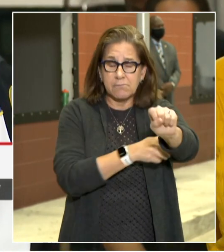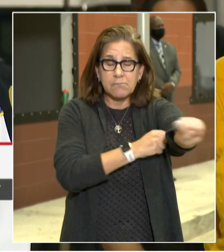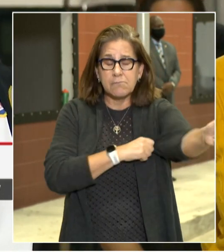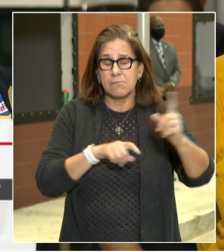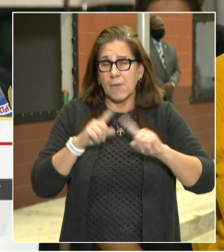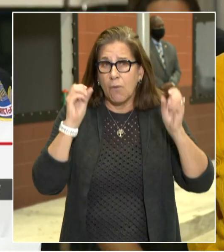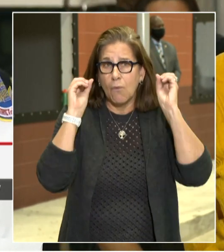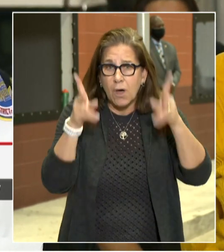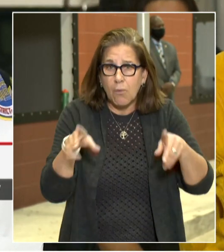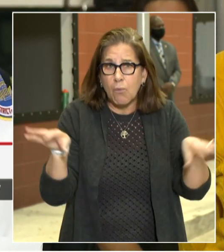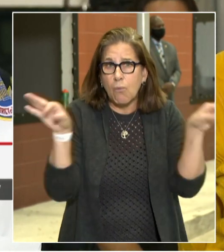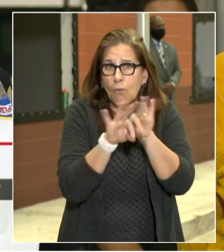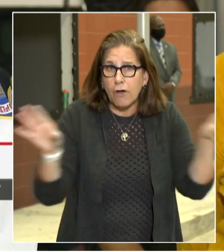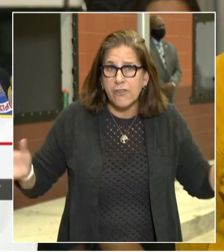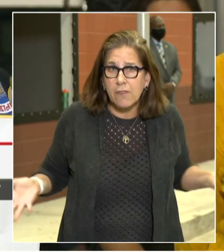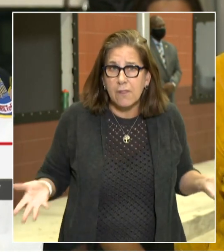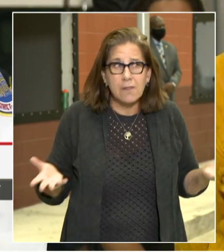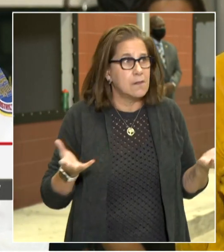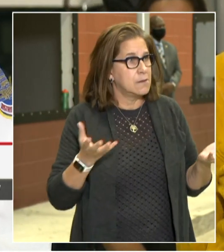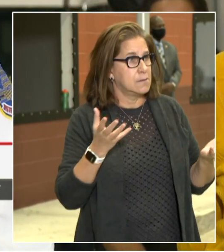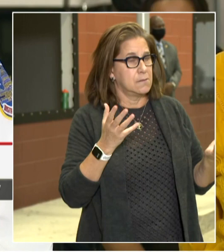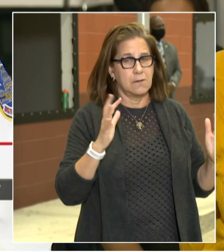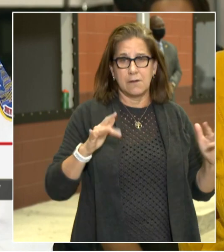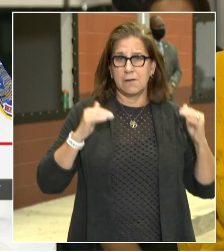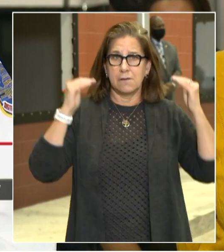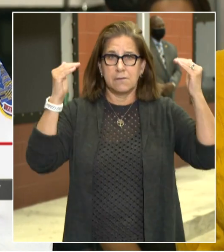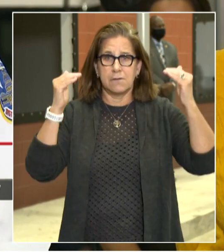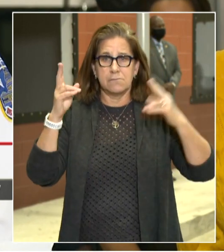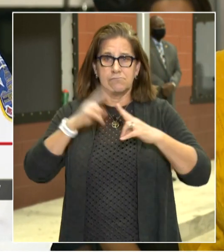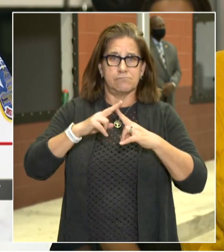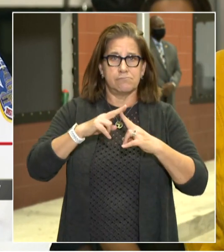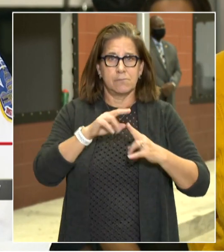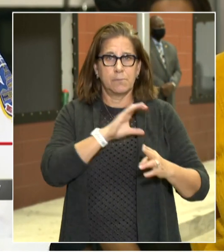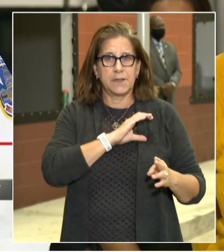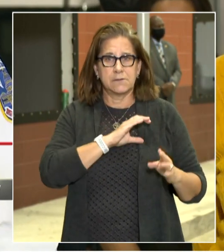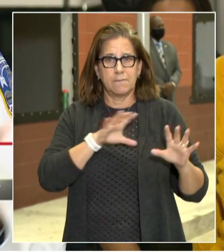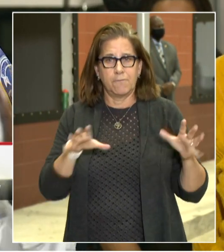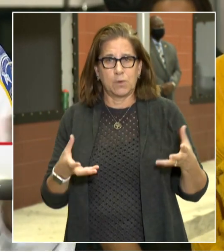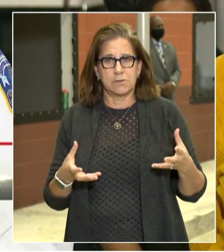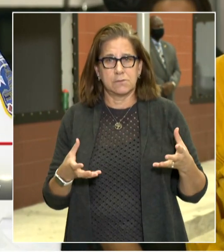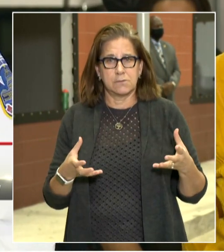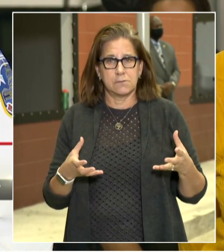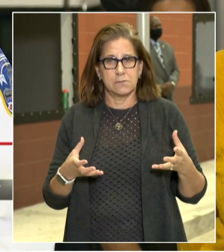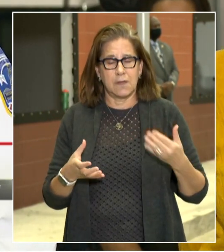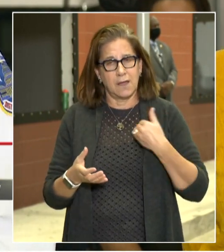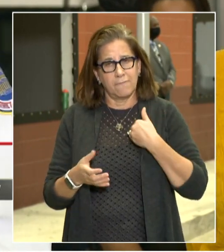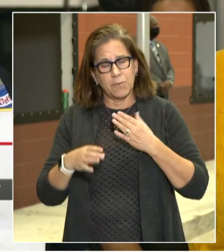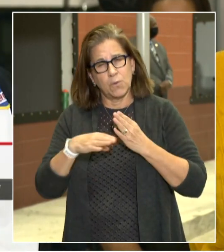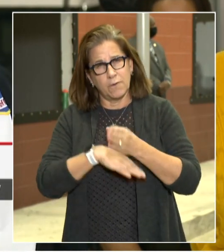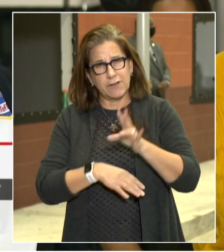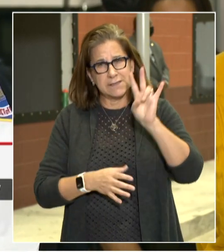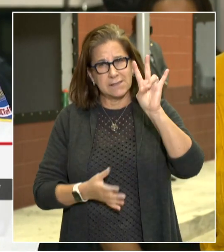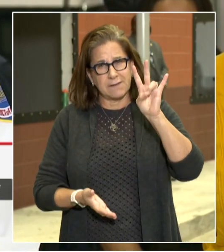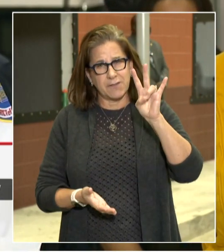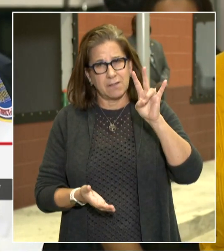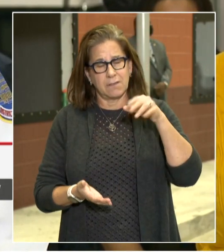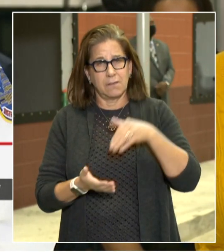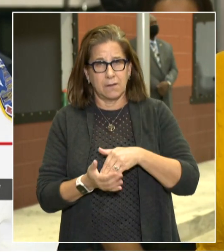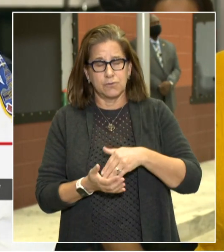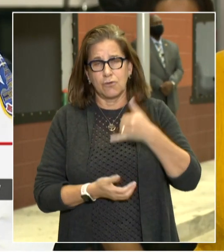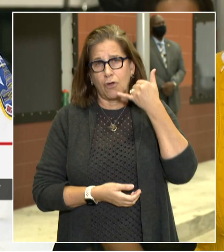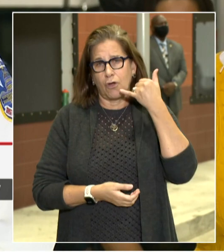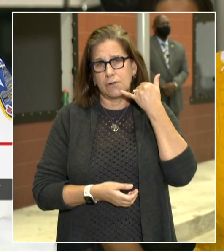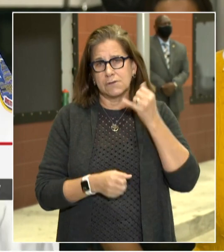these interactions out here in community. We respond to over 700,000 calls a year for service, and most of those interactions are